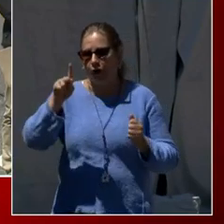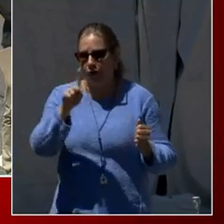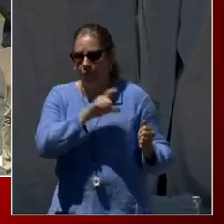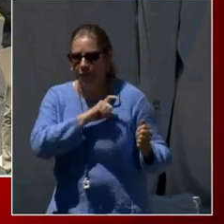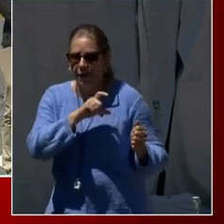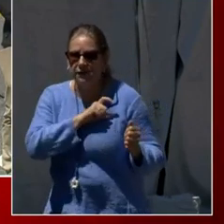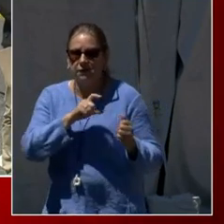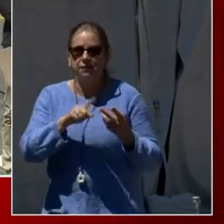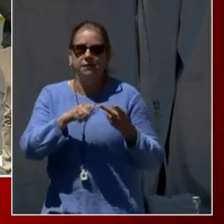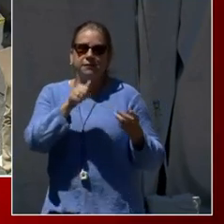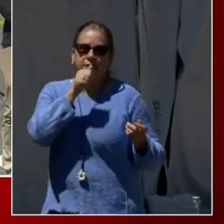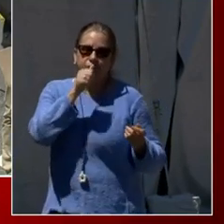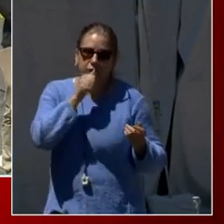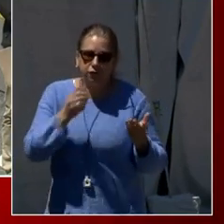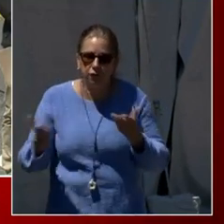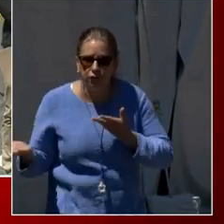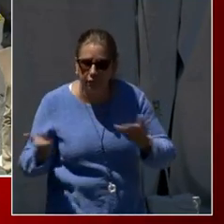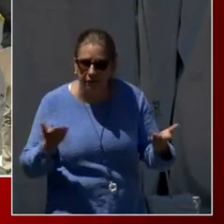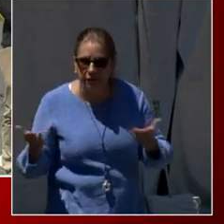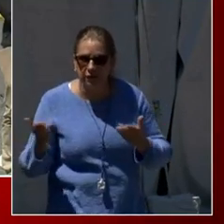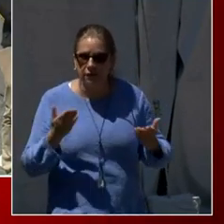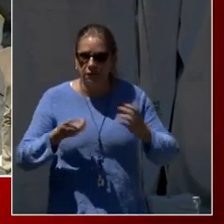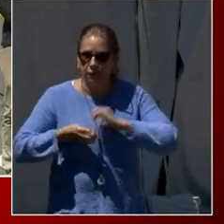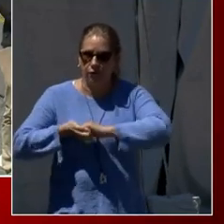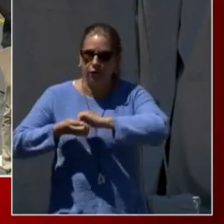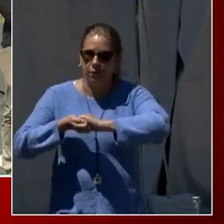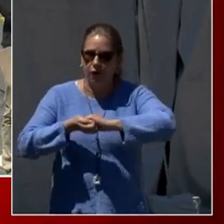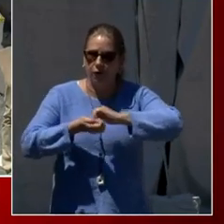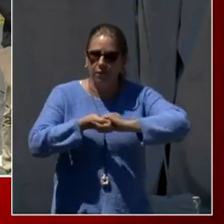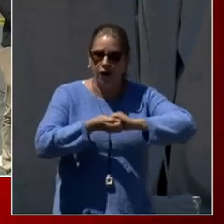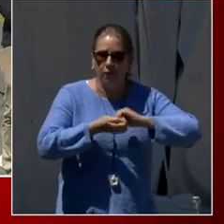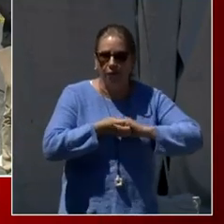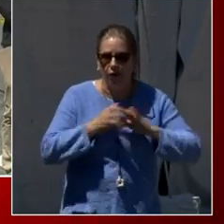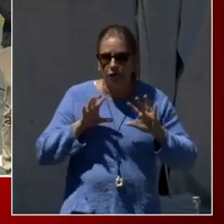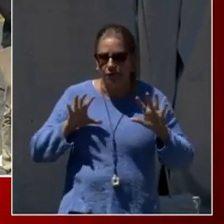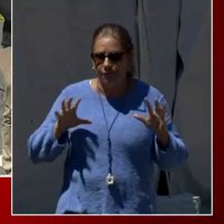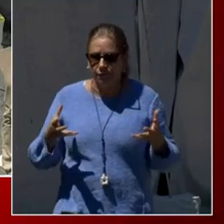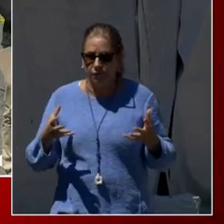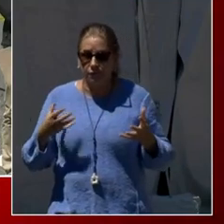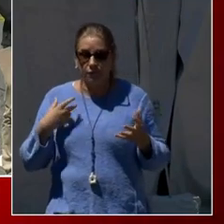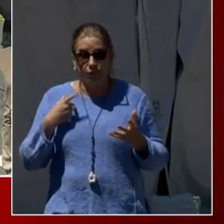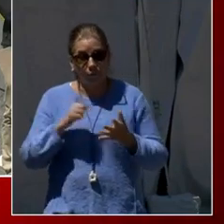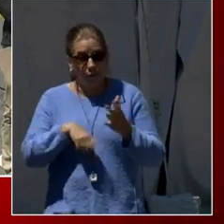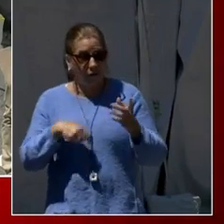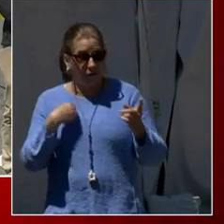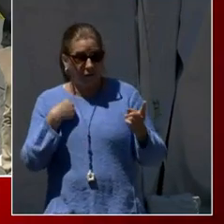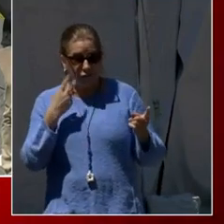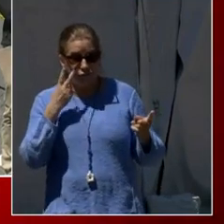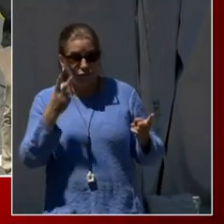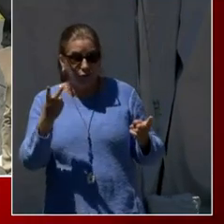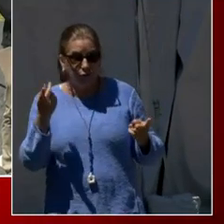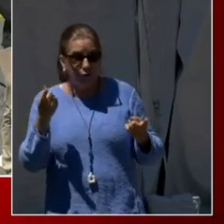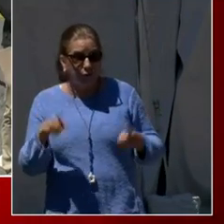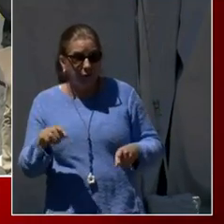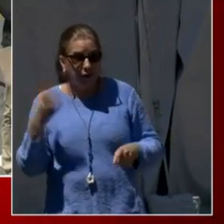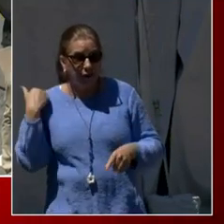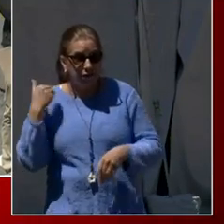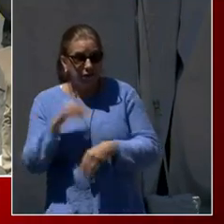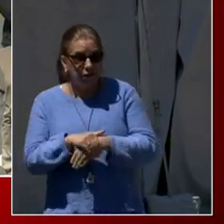Service Uniform Division. The tactics that I saw last night by the people, the antagonists I will call